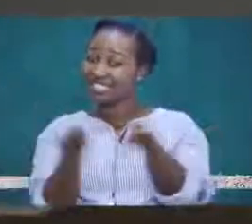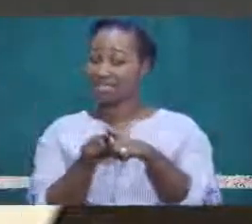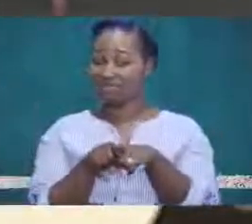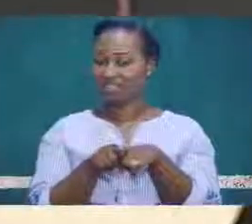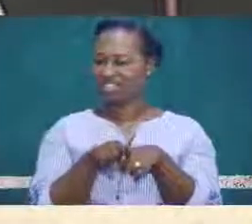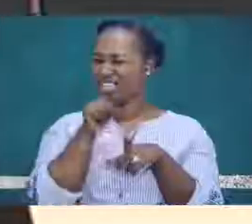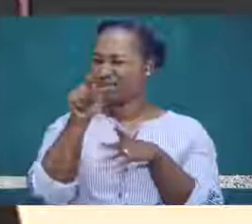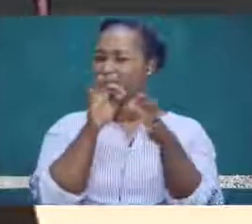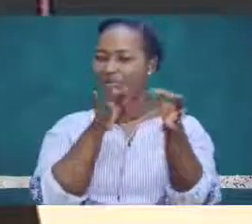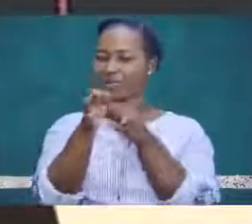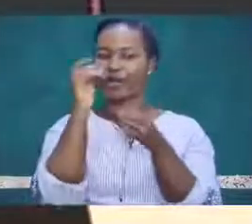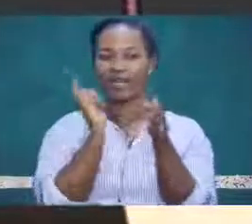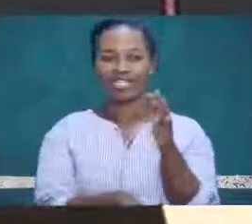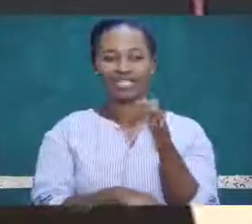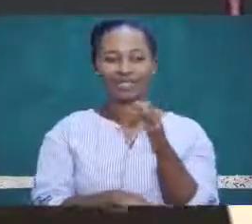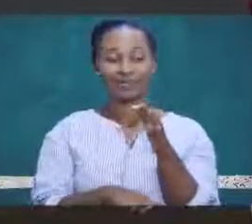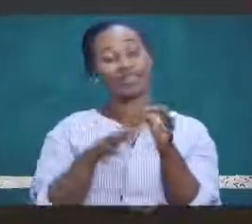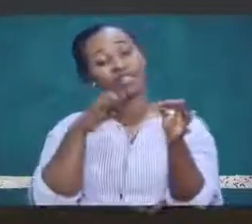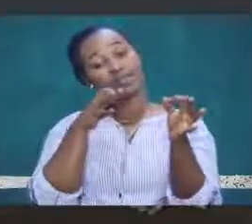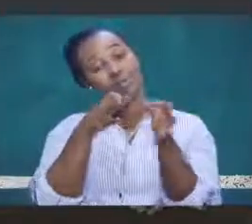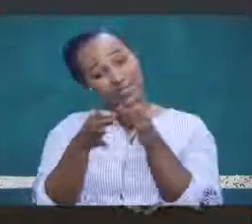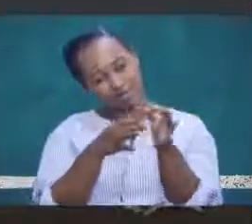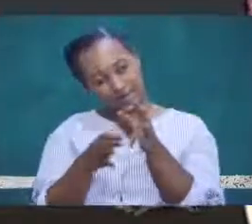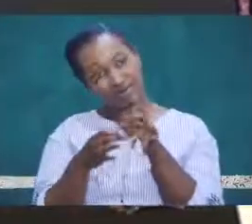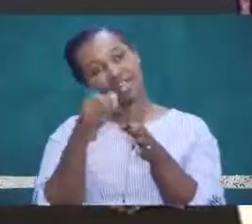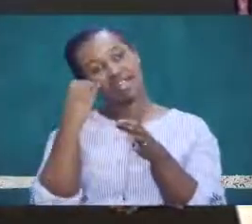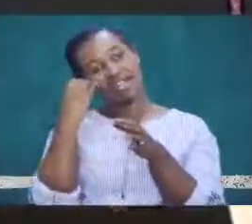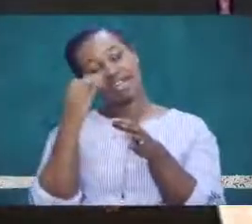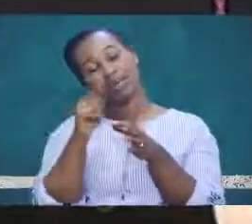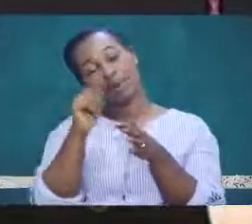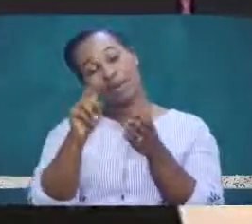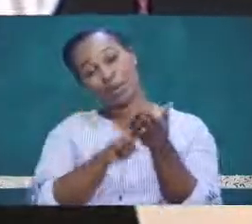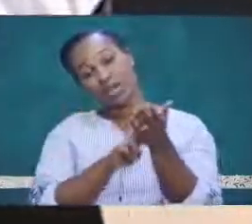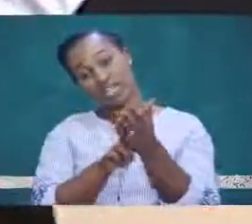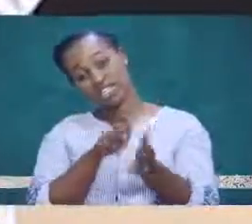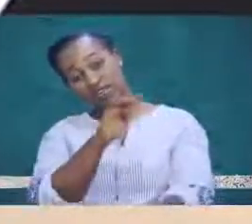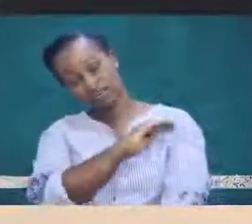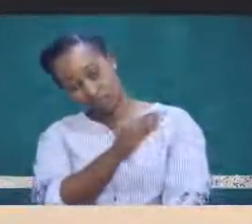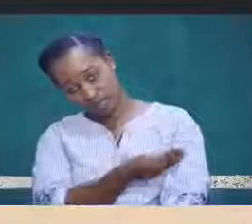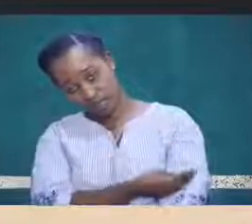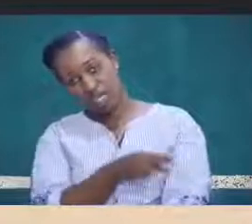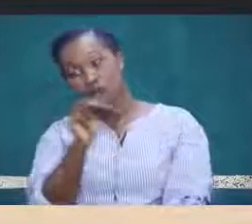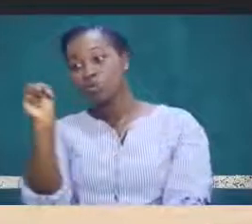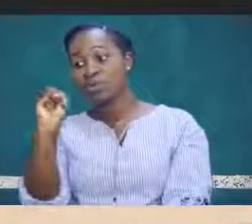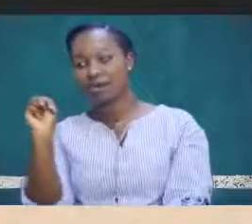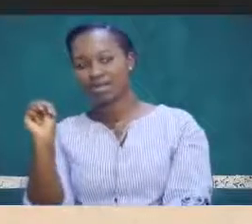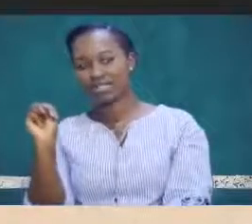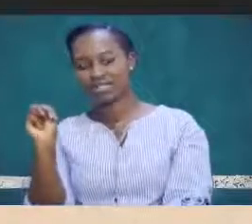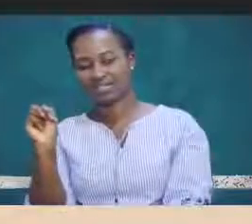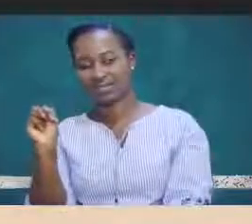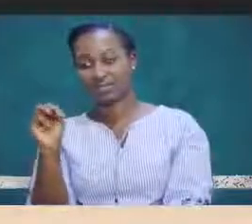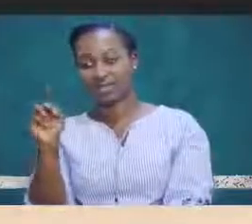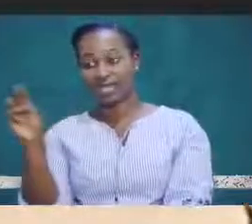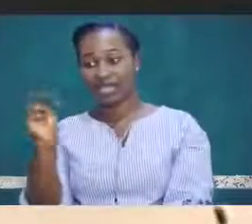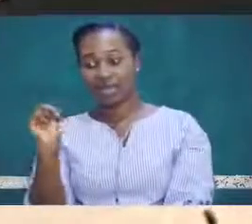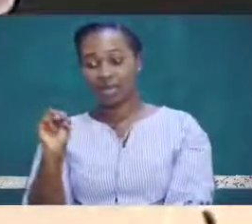what does it mean? It means if you apply a force on a mass, that